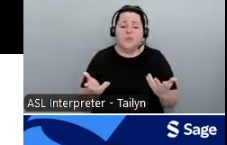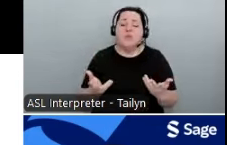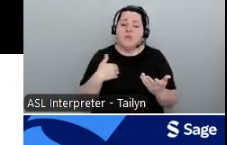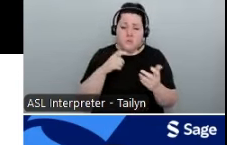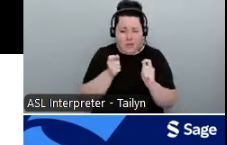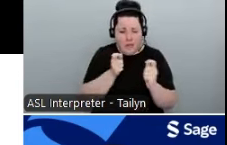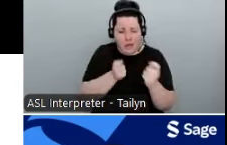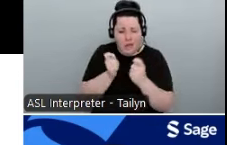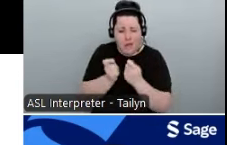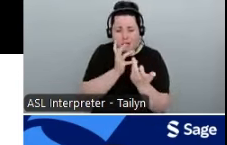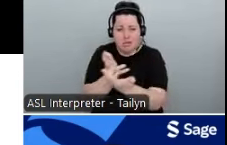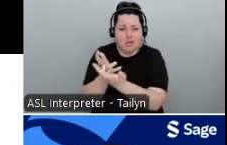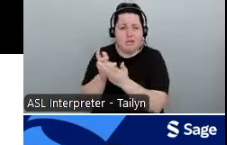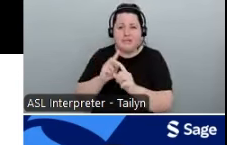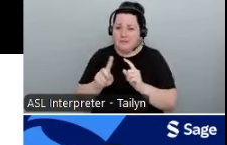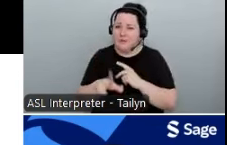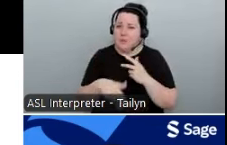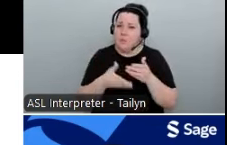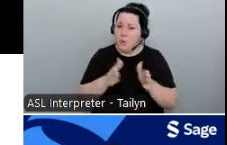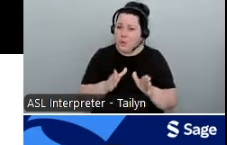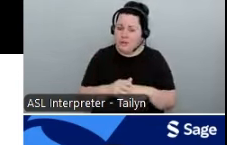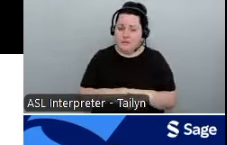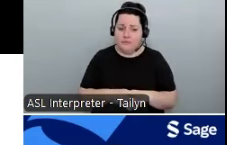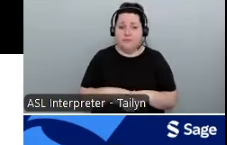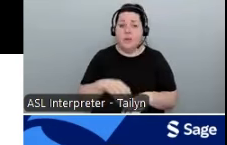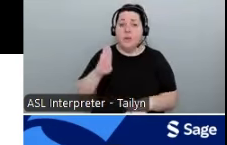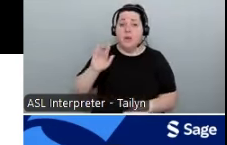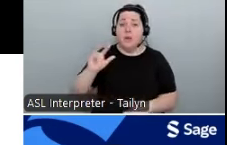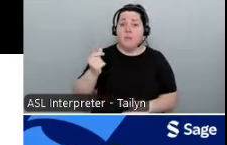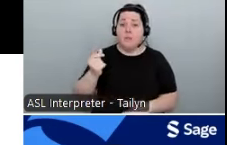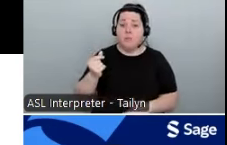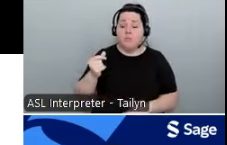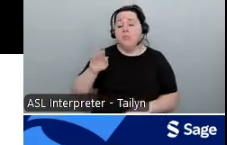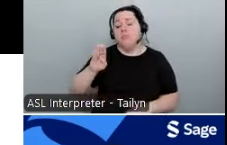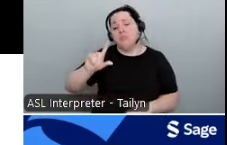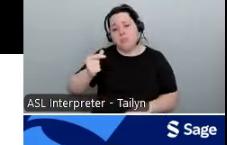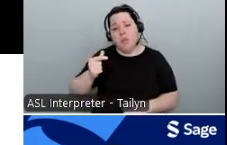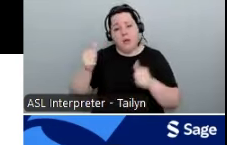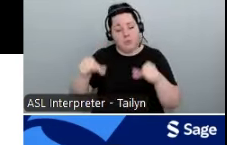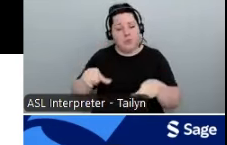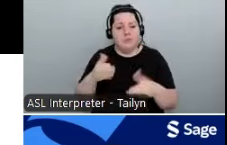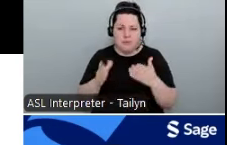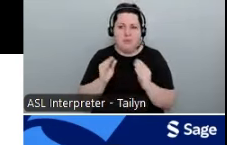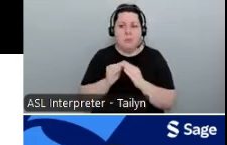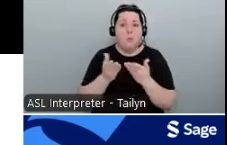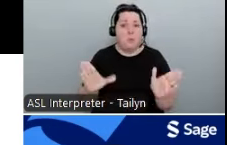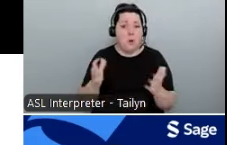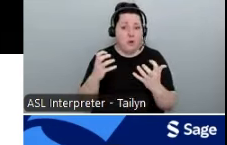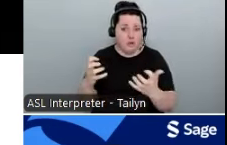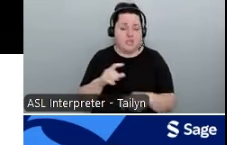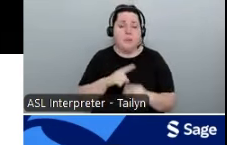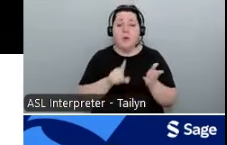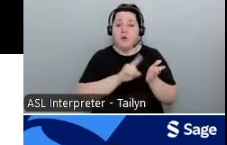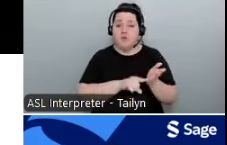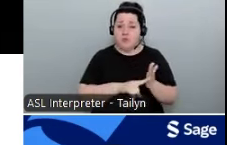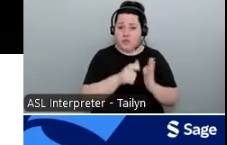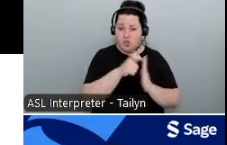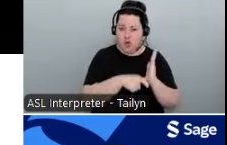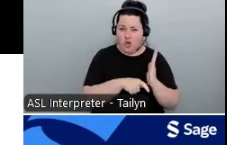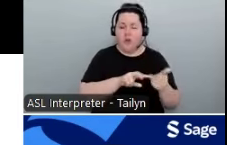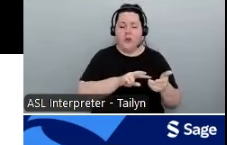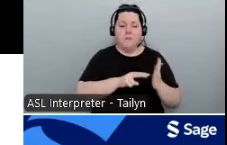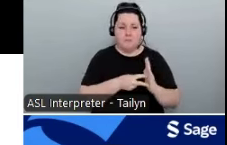and mediums. For instance, a blog post might help you engage with a broader audience, while a research article helps